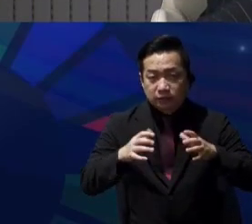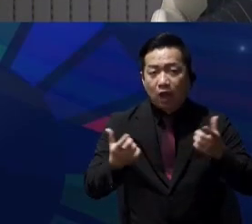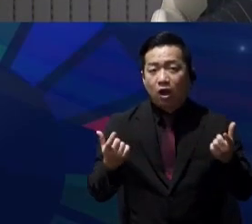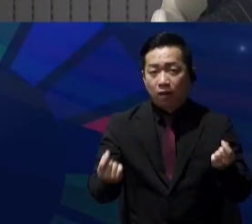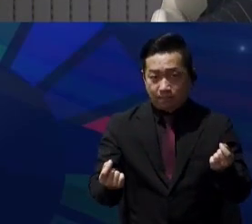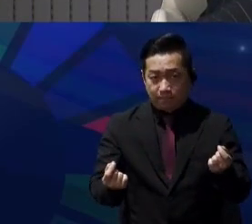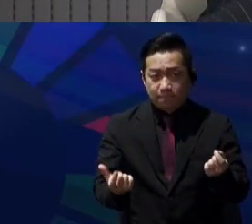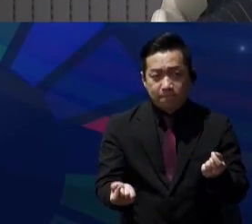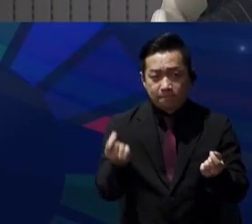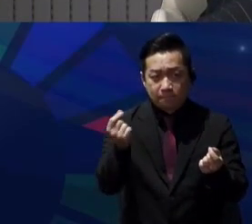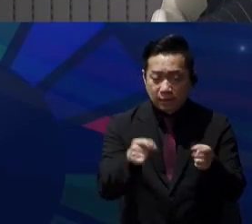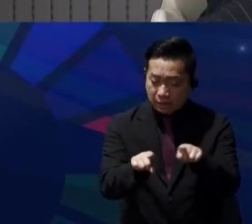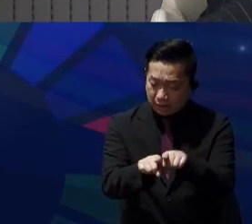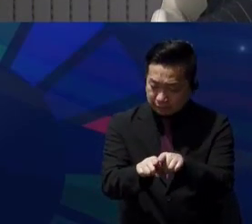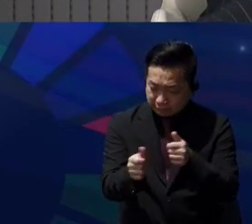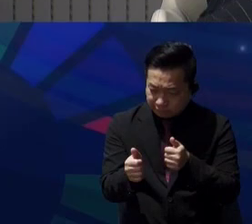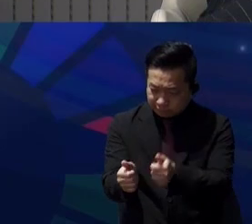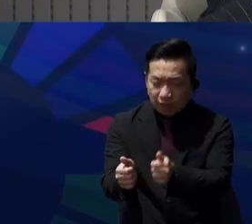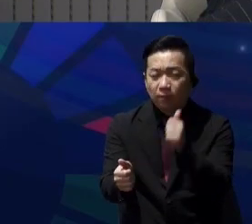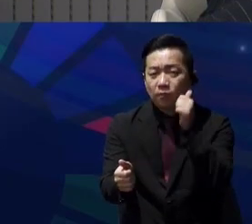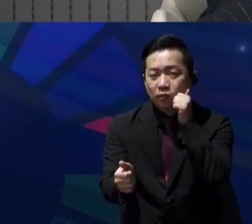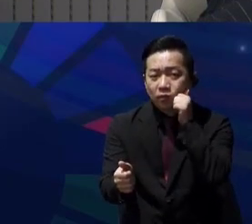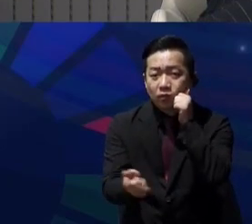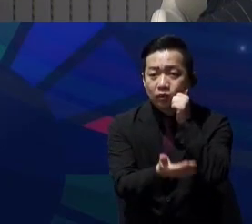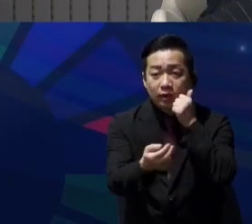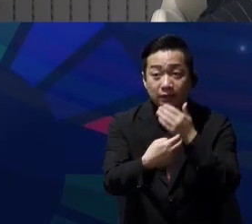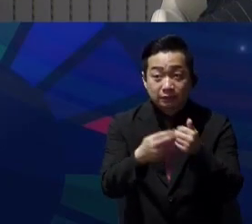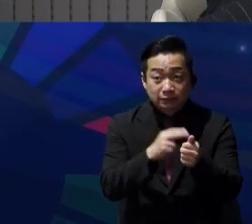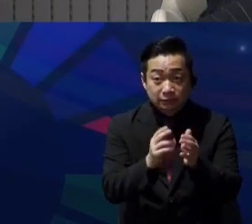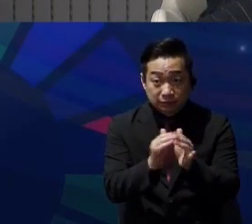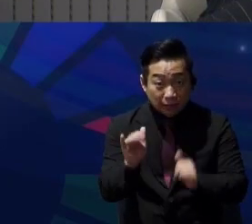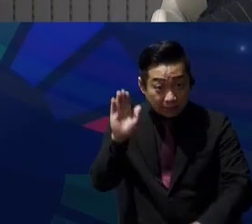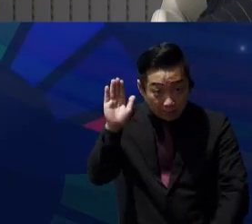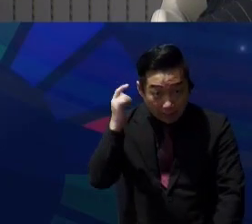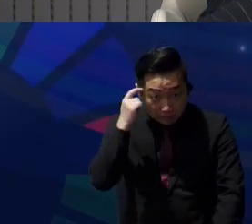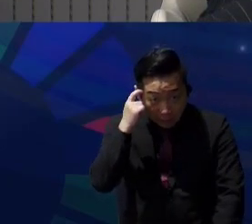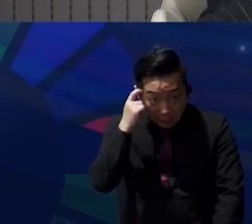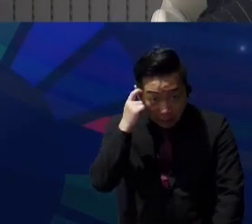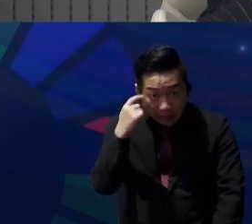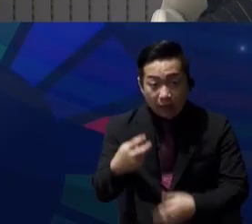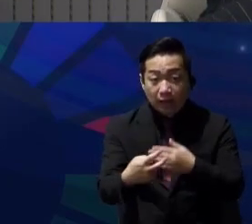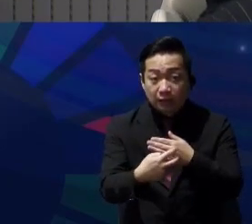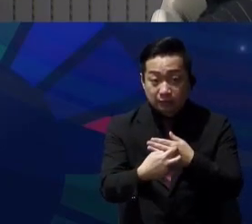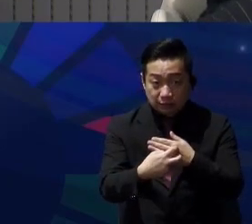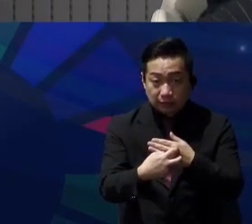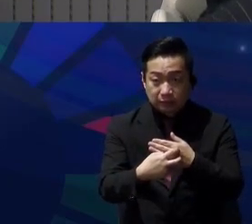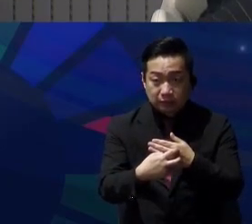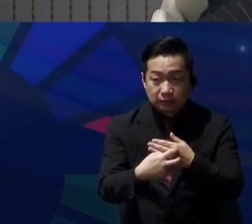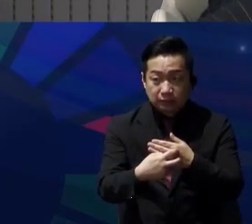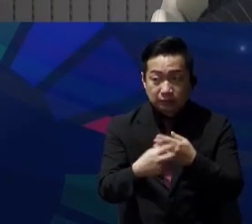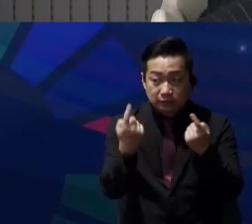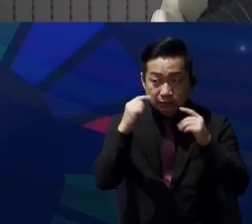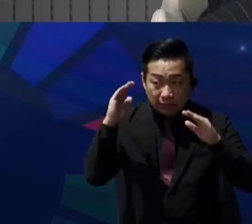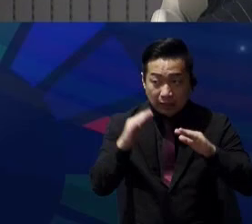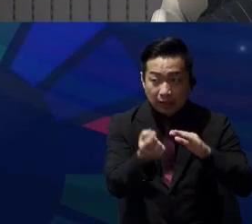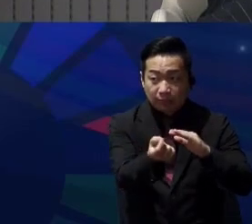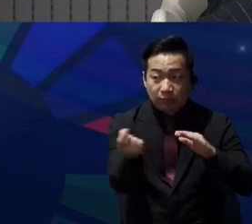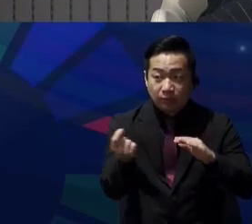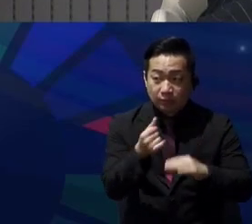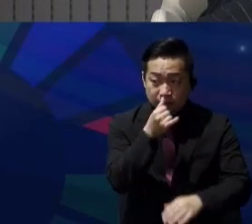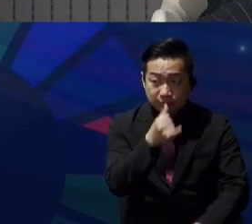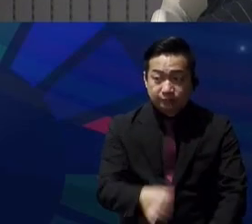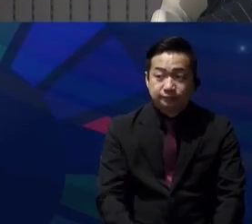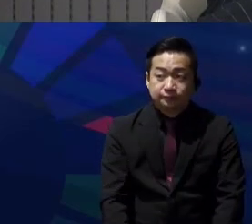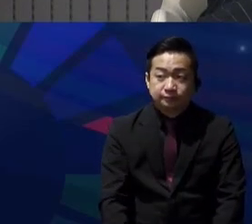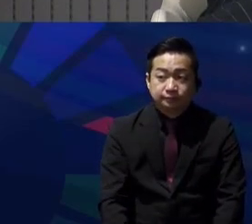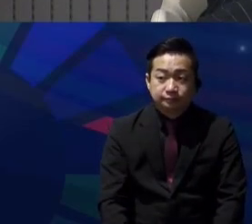audience are actually doctors or medical students? No? Okay, never Some. mind. Yeah. Well, I